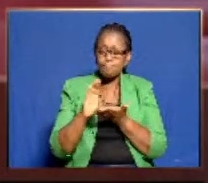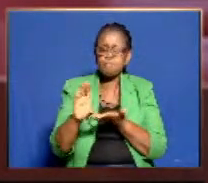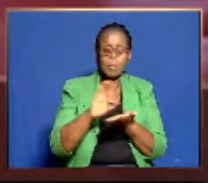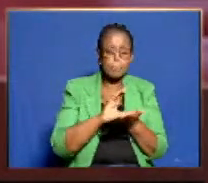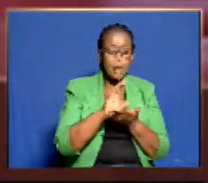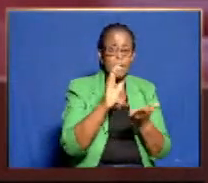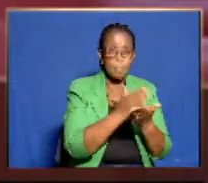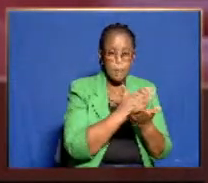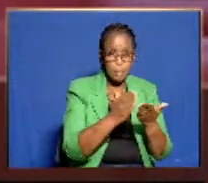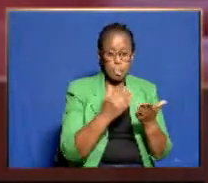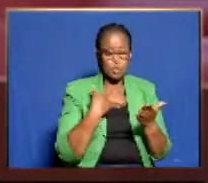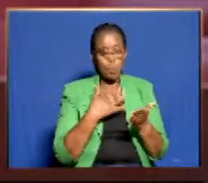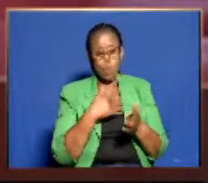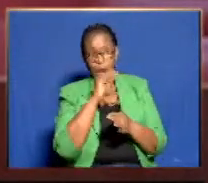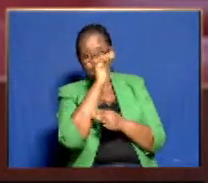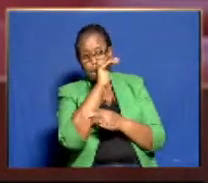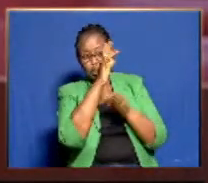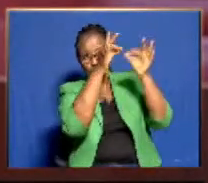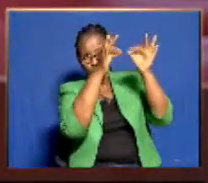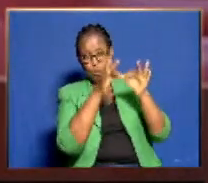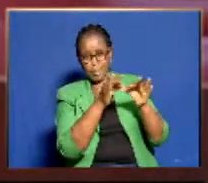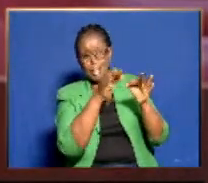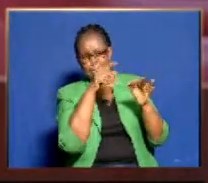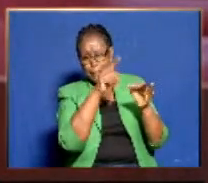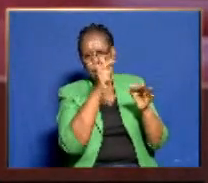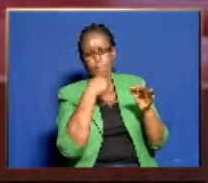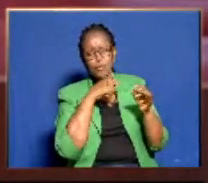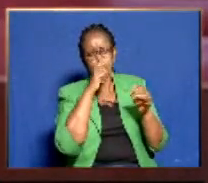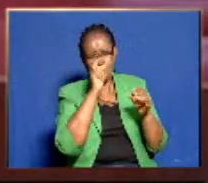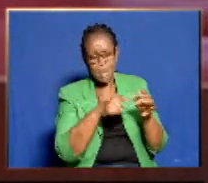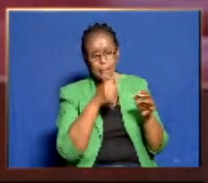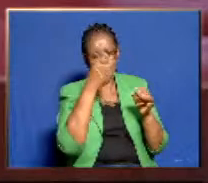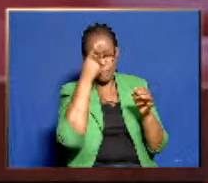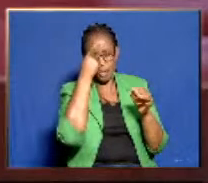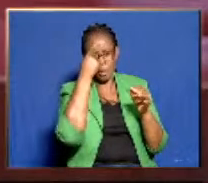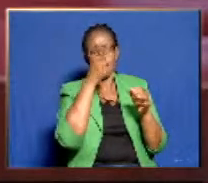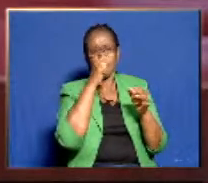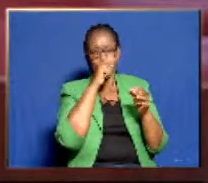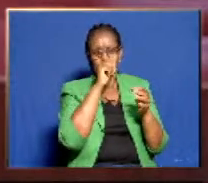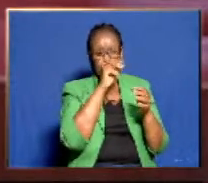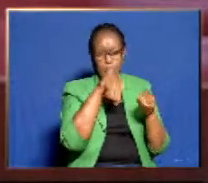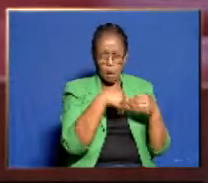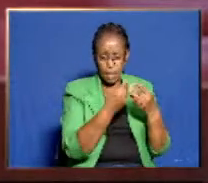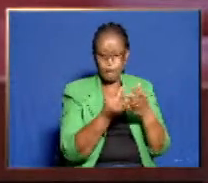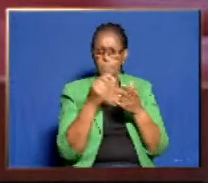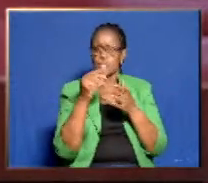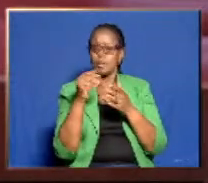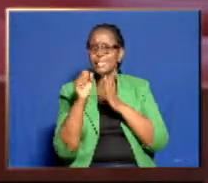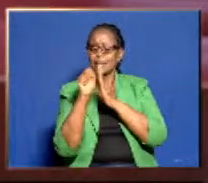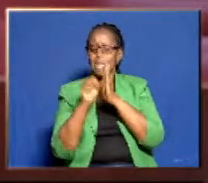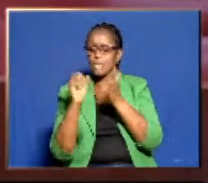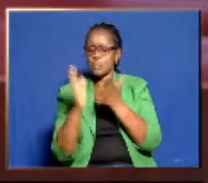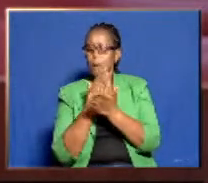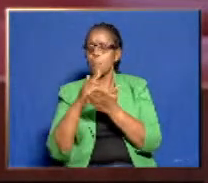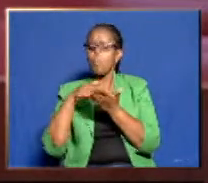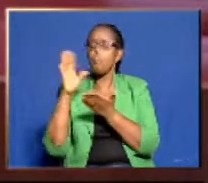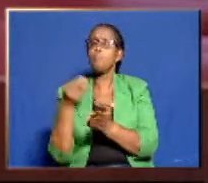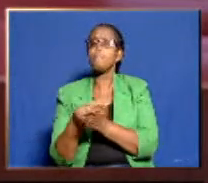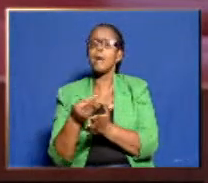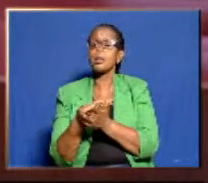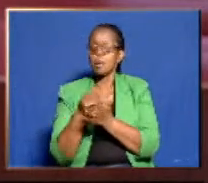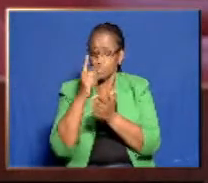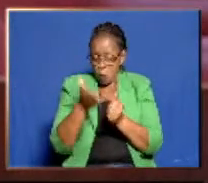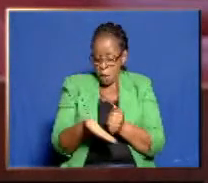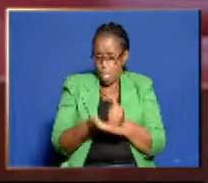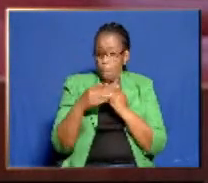call upon the National Treasury to consider the State Department for more resources should the fiscal space allow to enable them to undertake